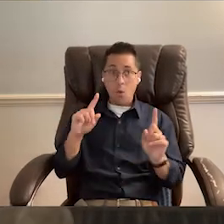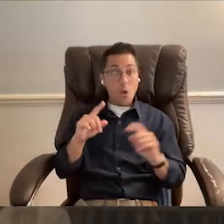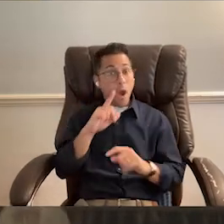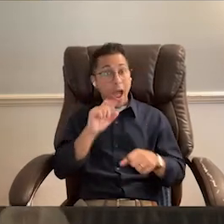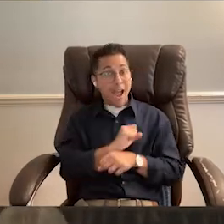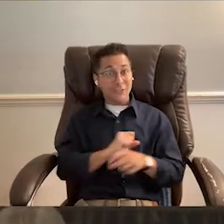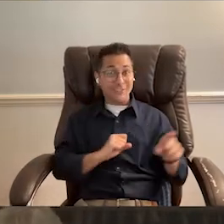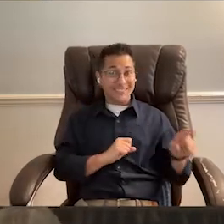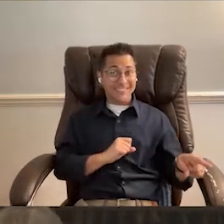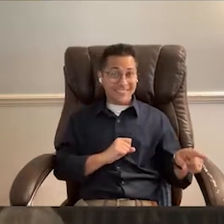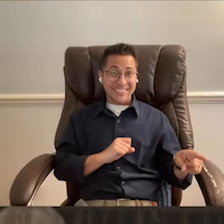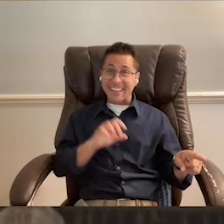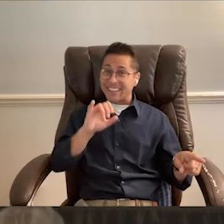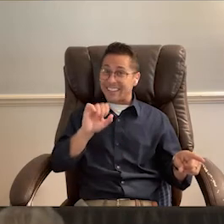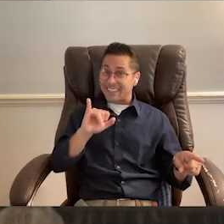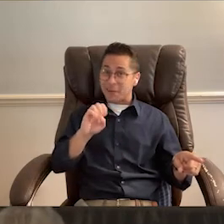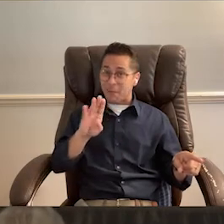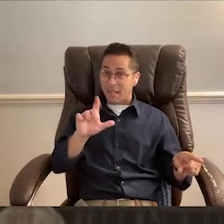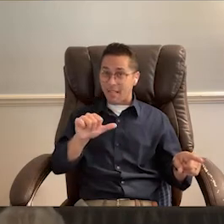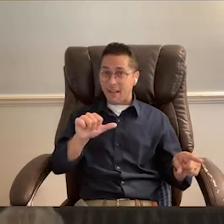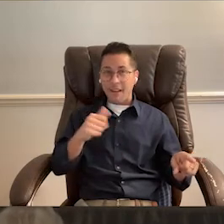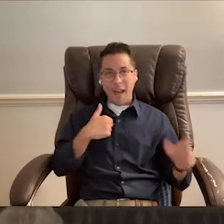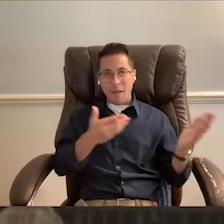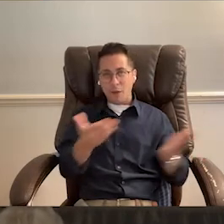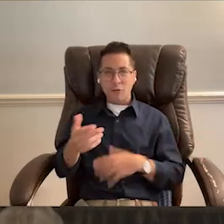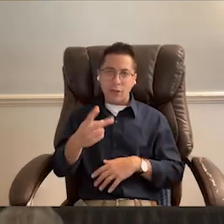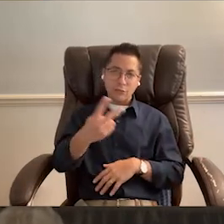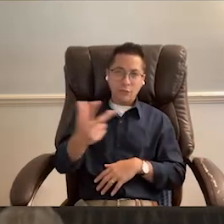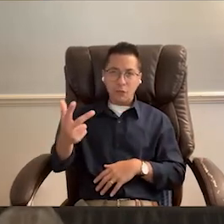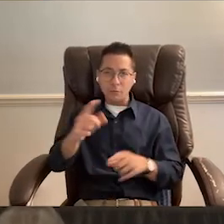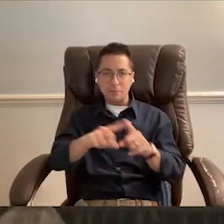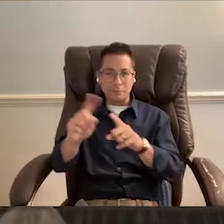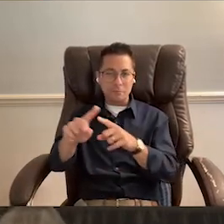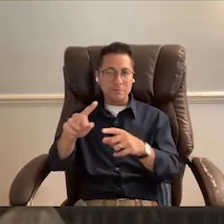Play therapy or Yeah. biofeedback. Yeah, because those work. Actually,